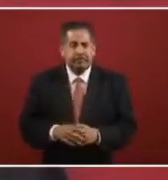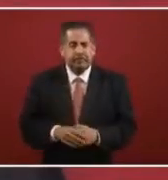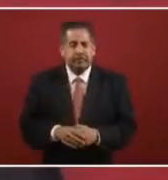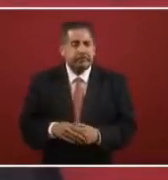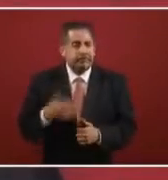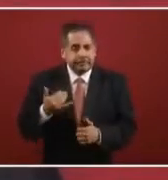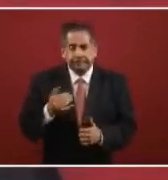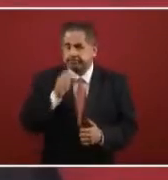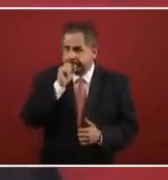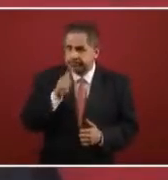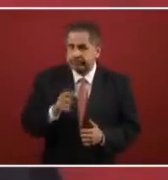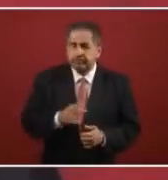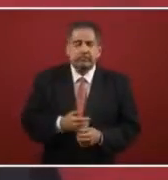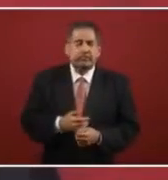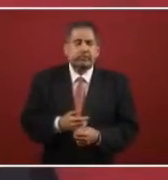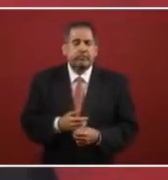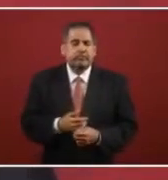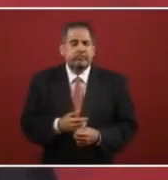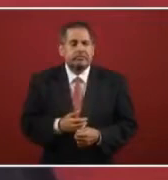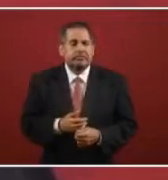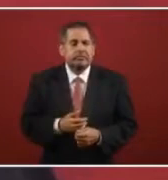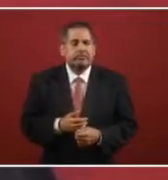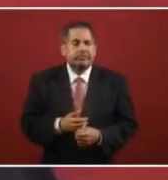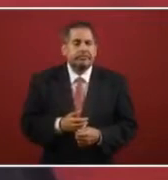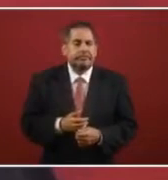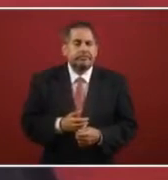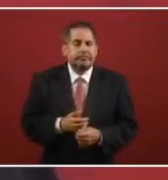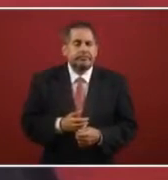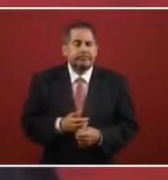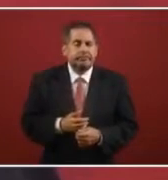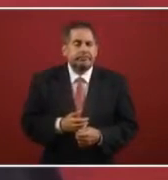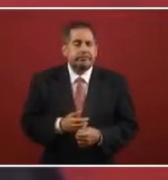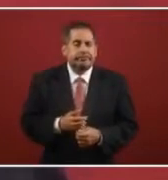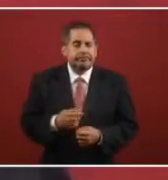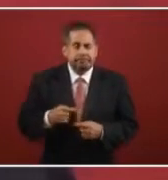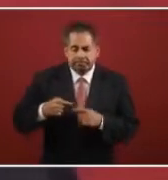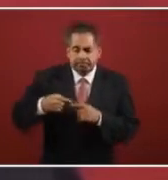Y cada vez And every time